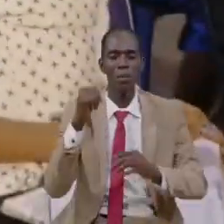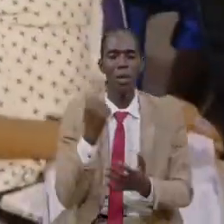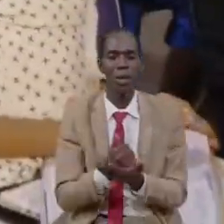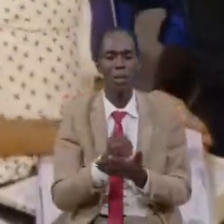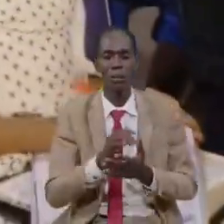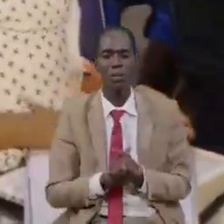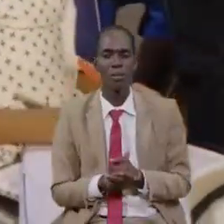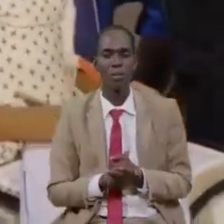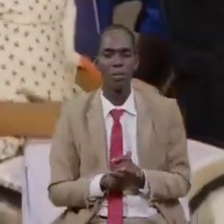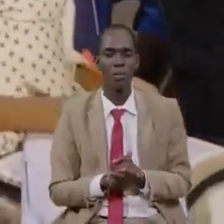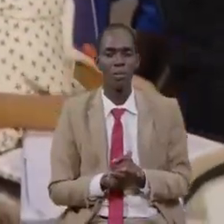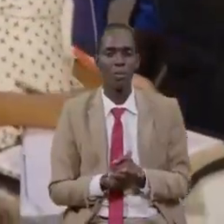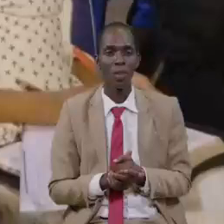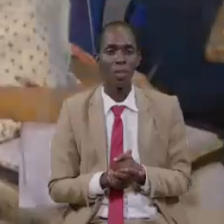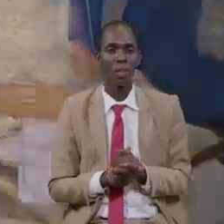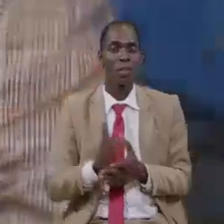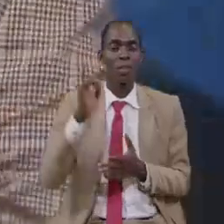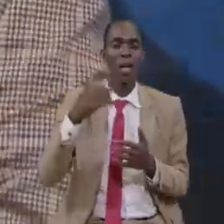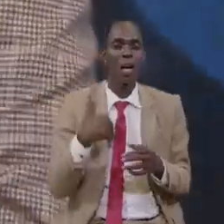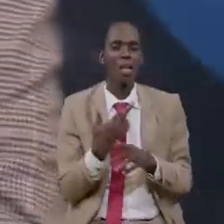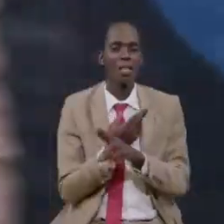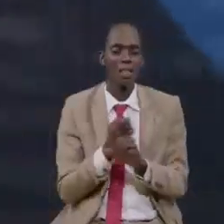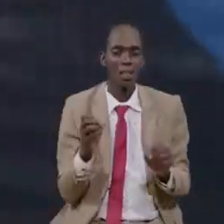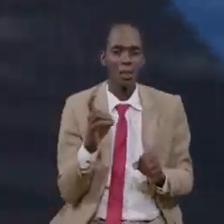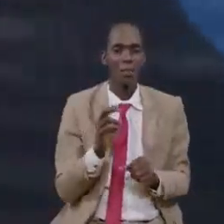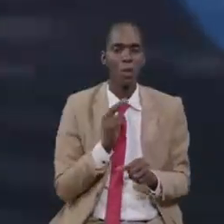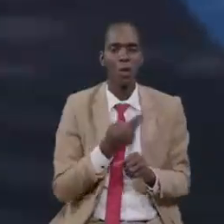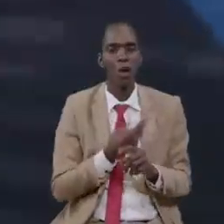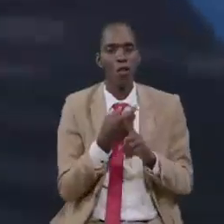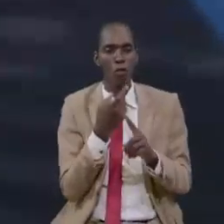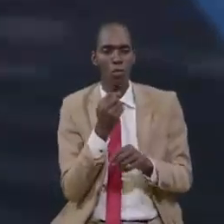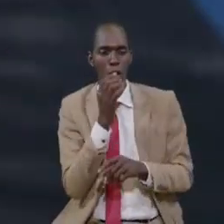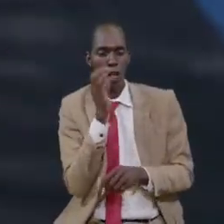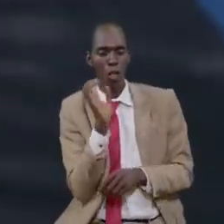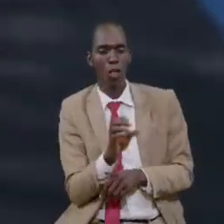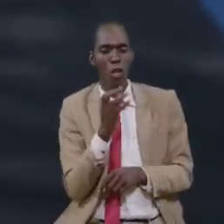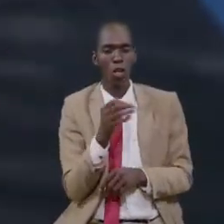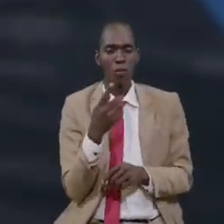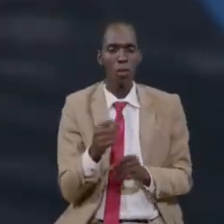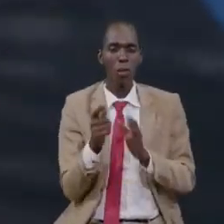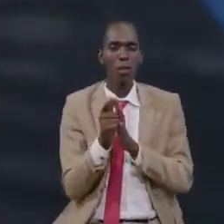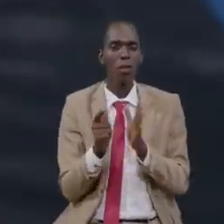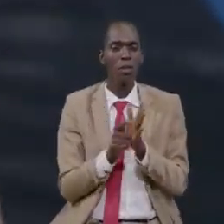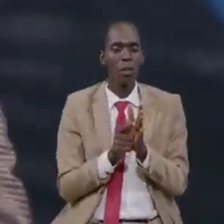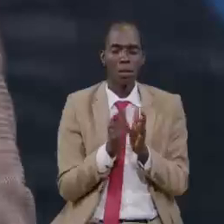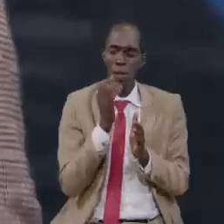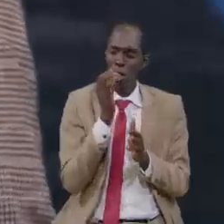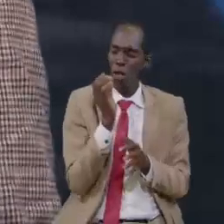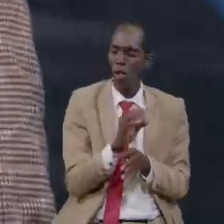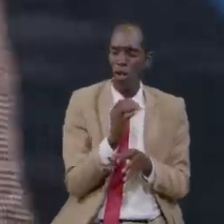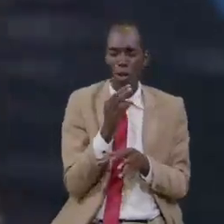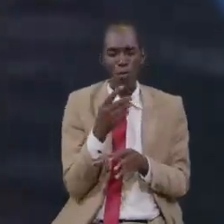Redeemed us from the curse of the law. Curse of the law. What does that mean?